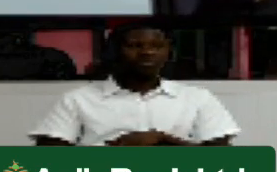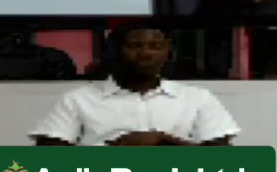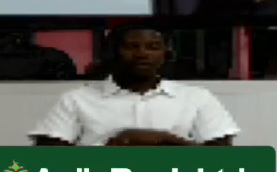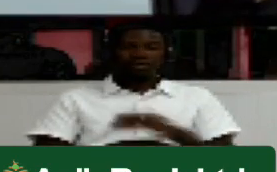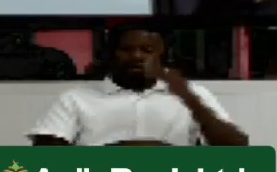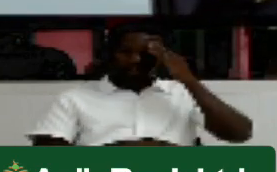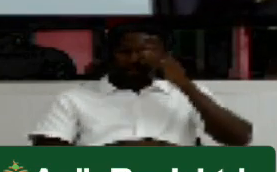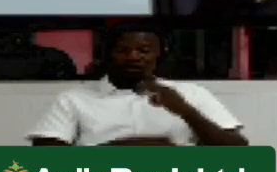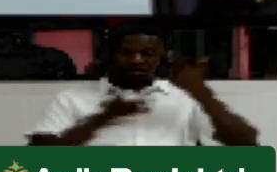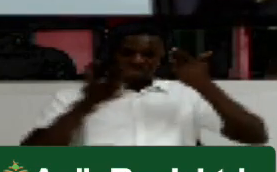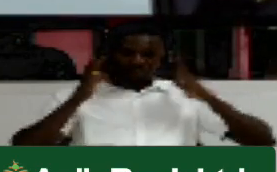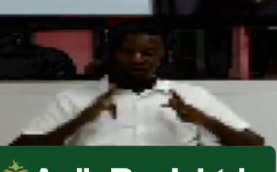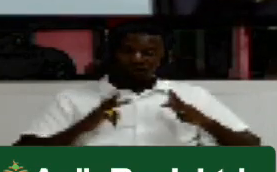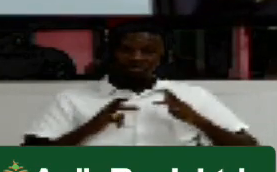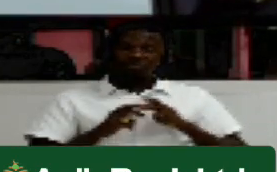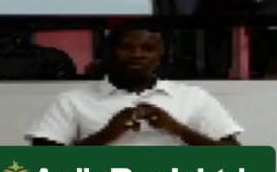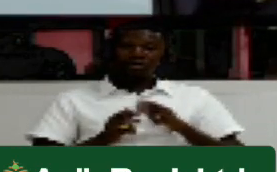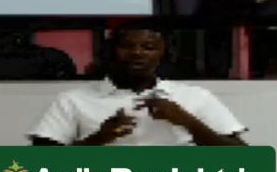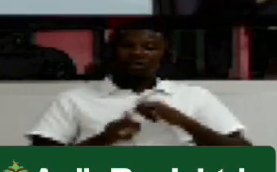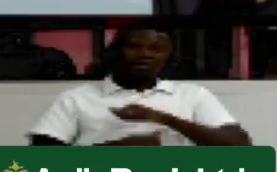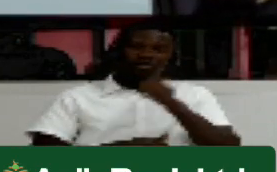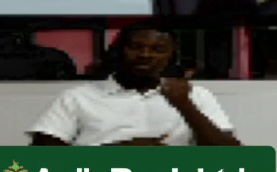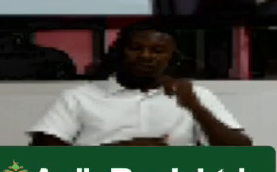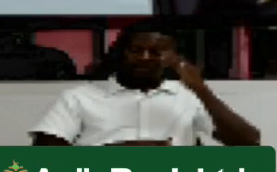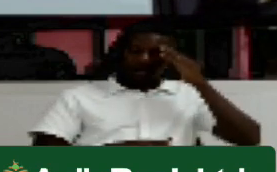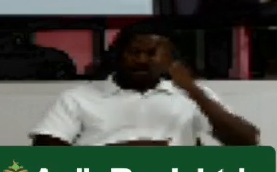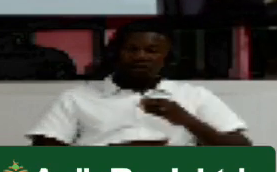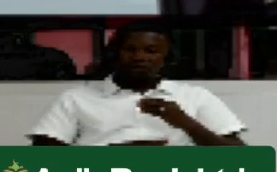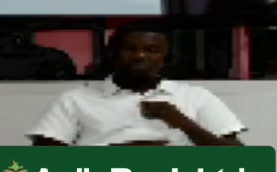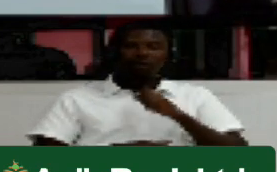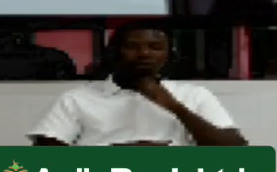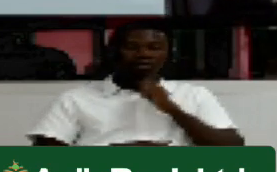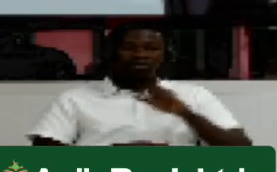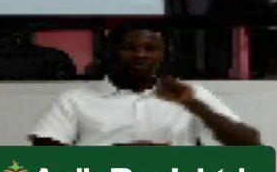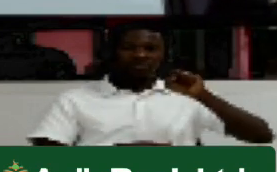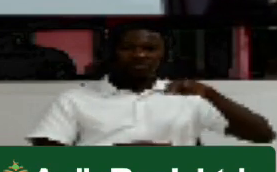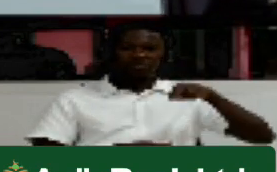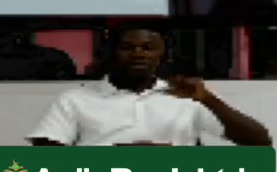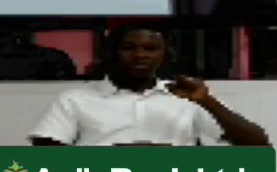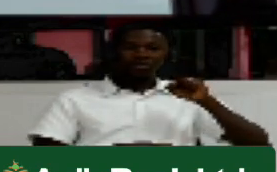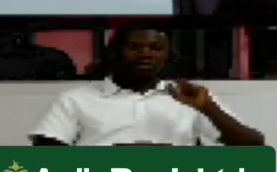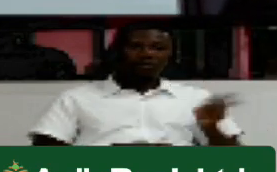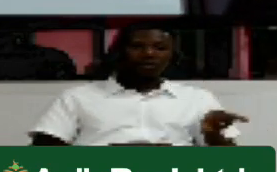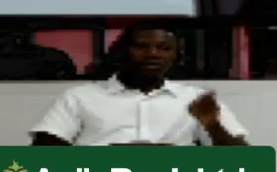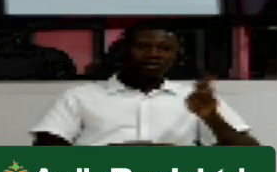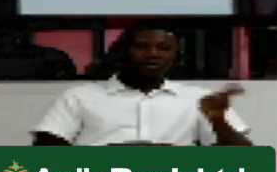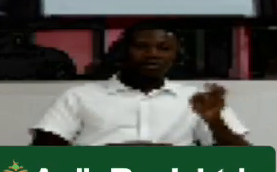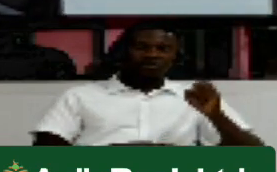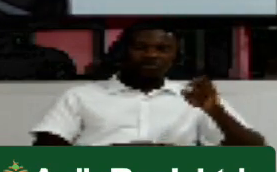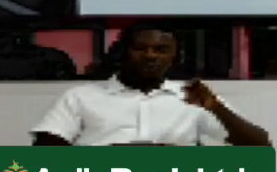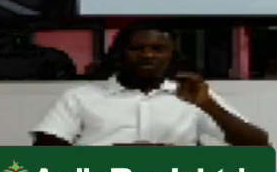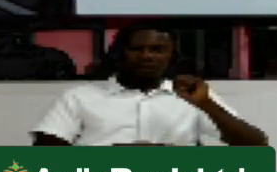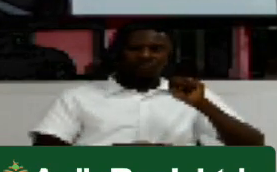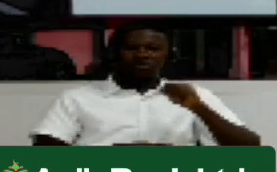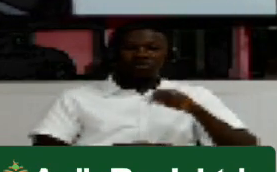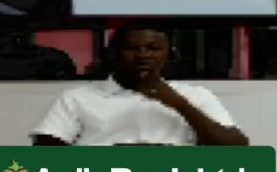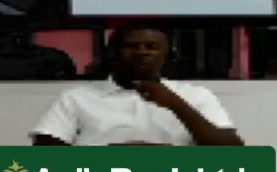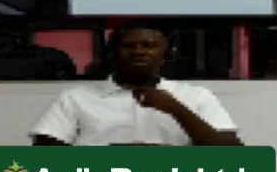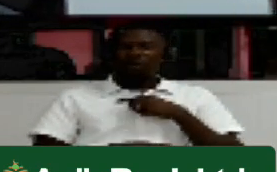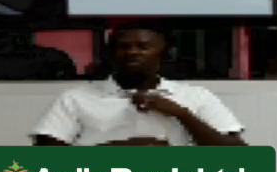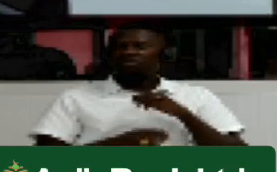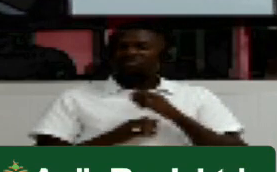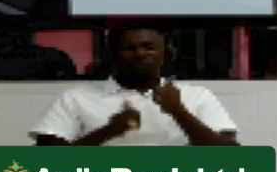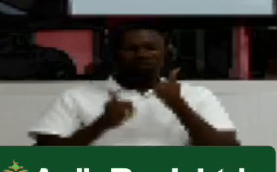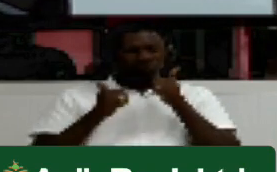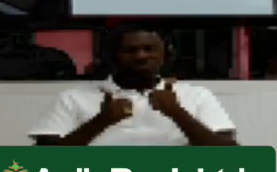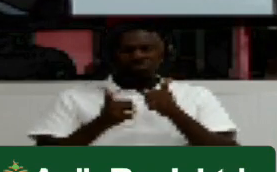Thank you very much, my counsel, and thank you very much, Mr. Senghore, for your testimony. You have a tremendous